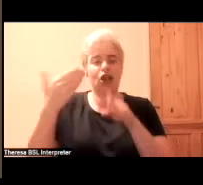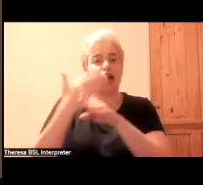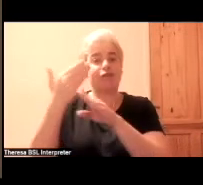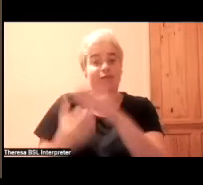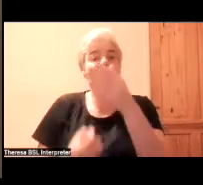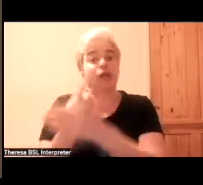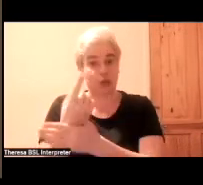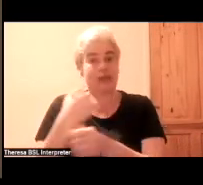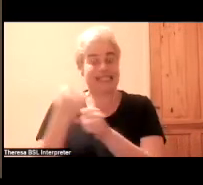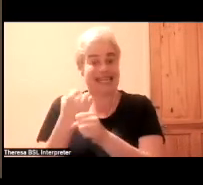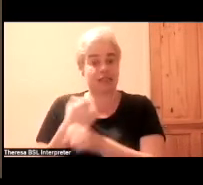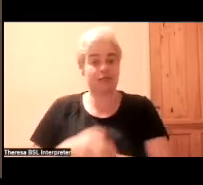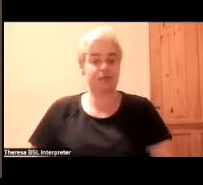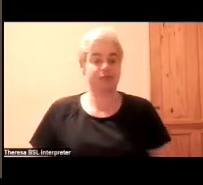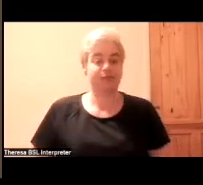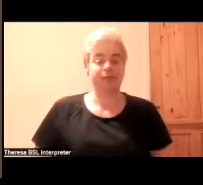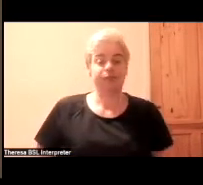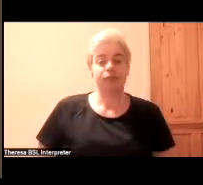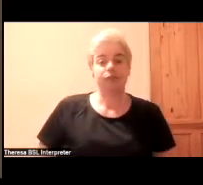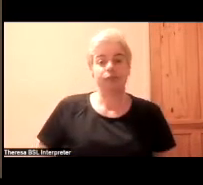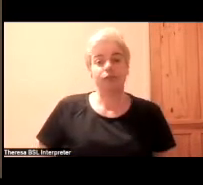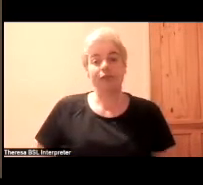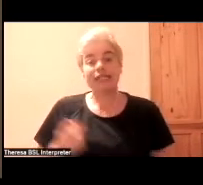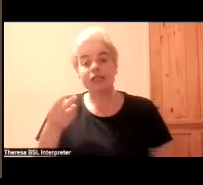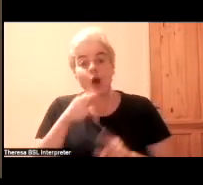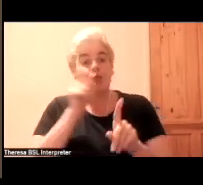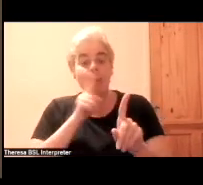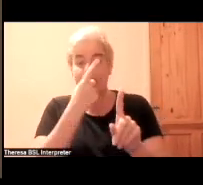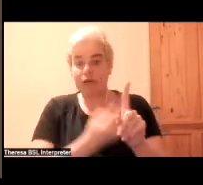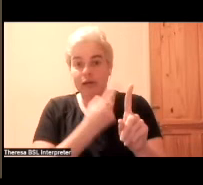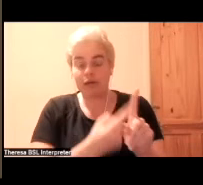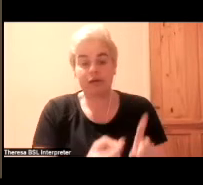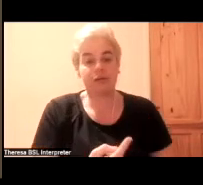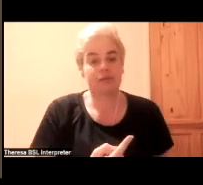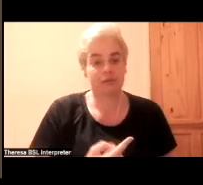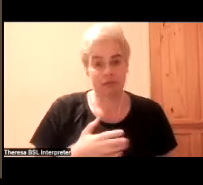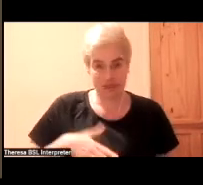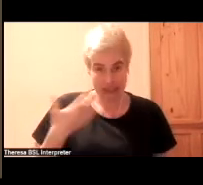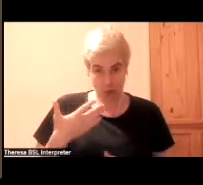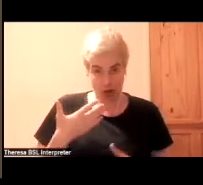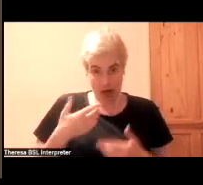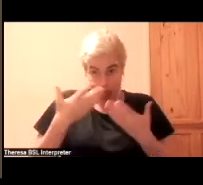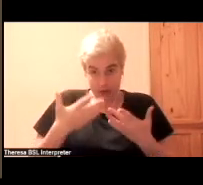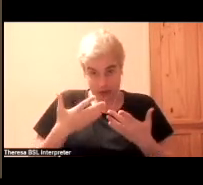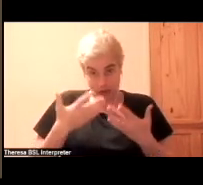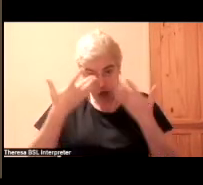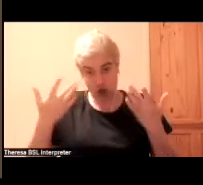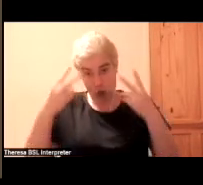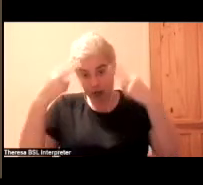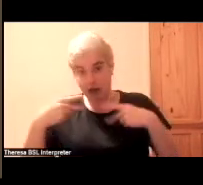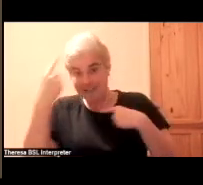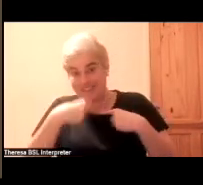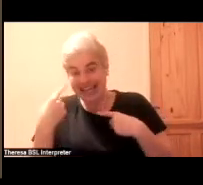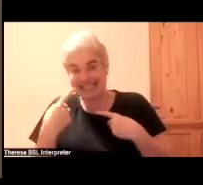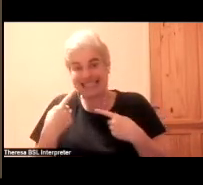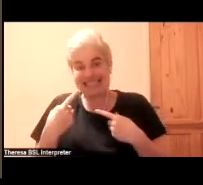event, which we did. It's of a young woman who didn't want us to show her face in case